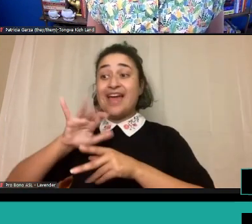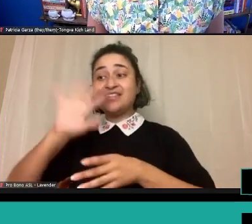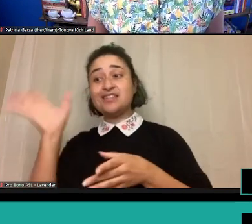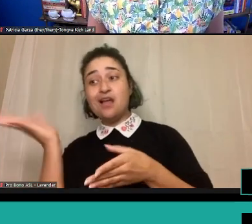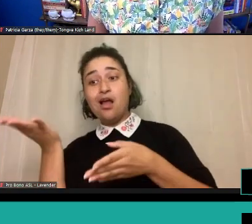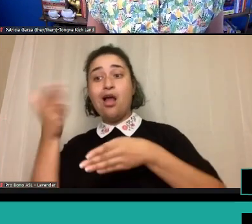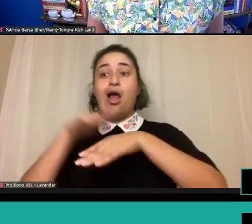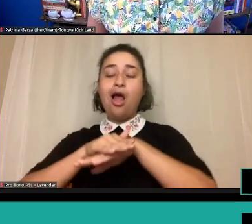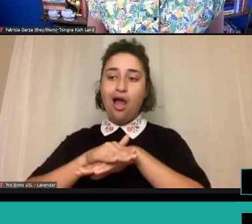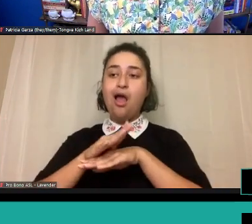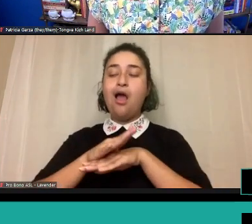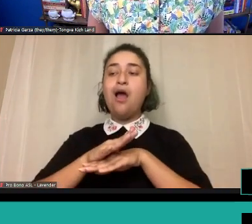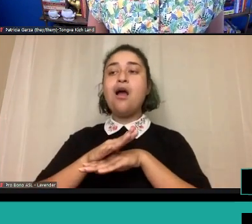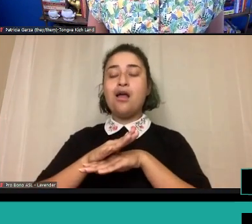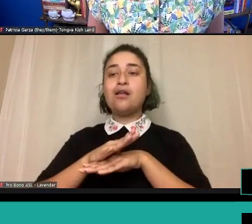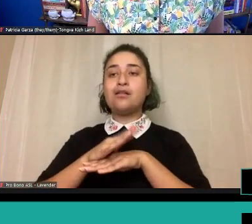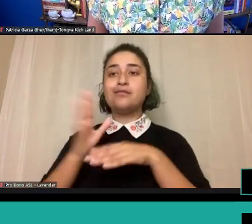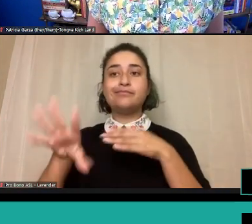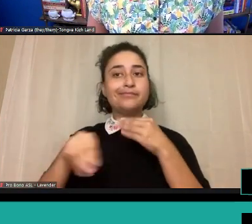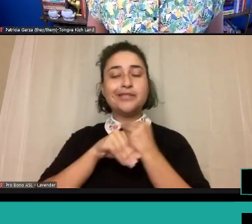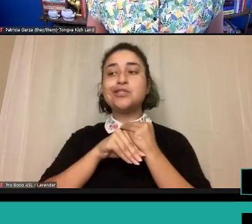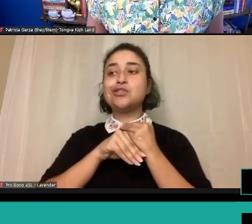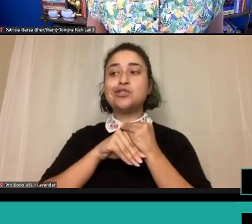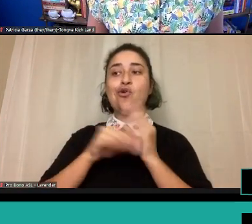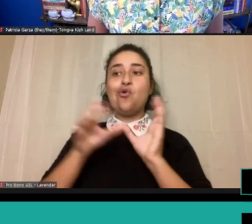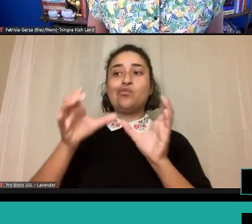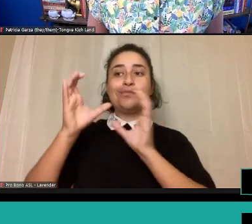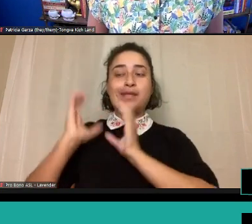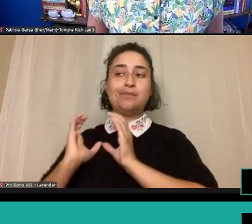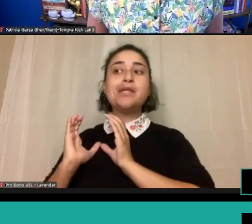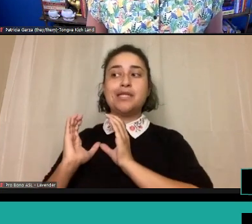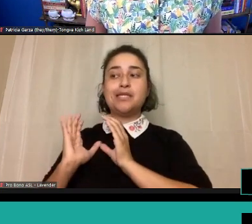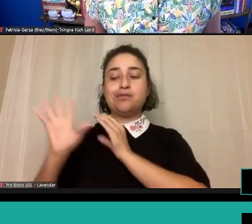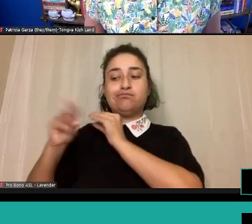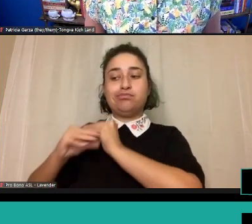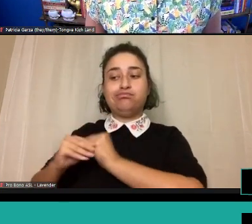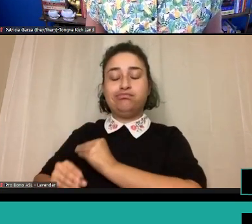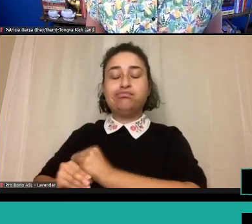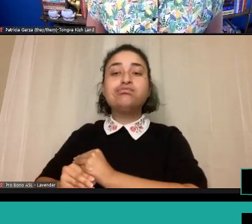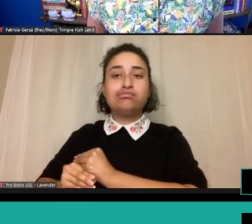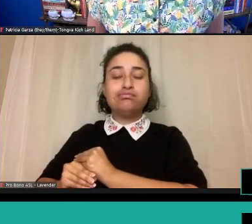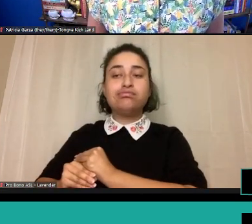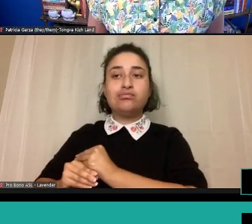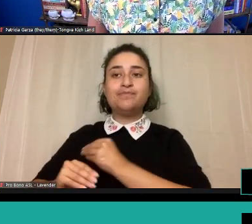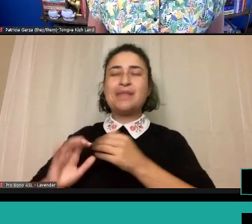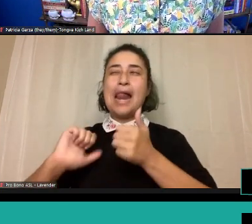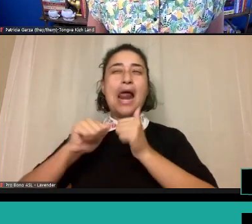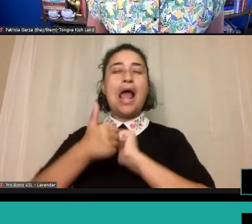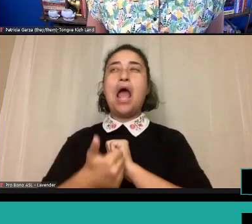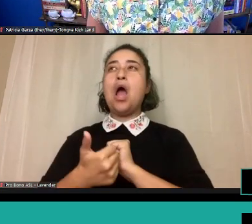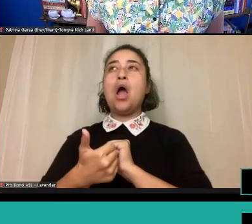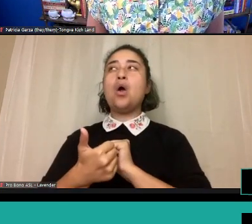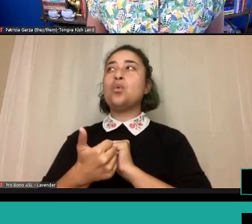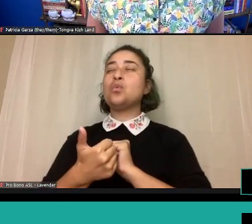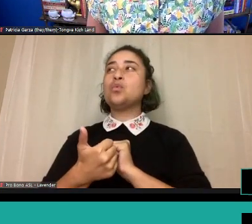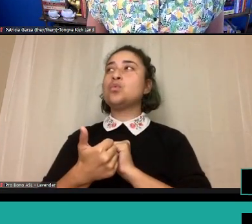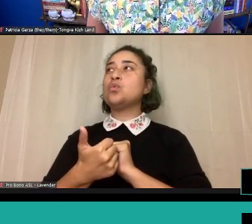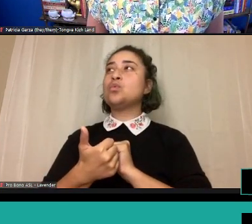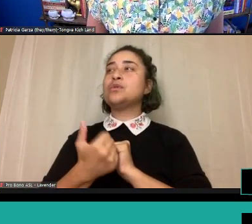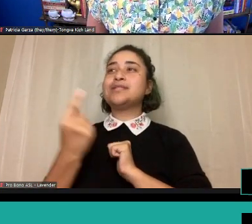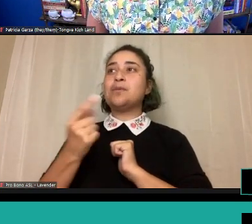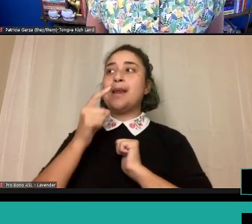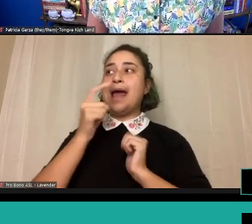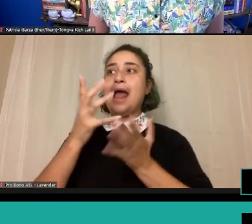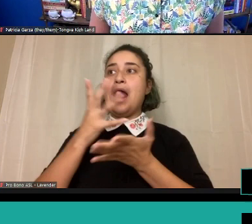Another additional responsibility that one has. And how does one not burn